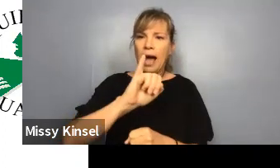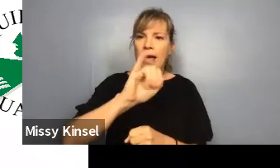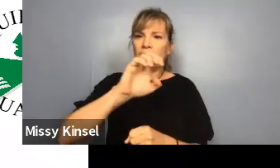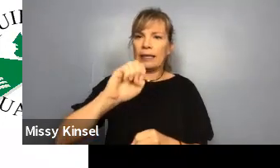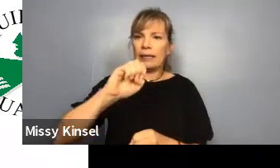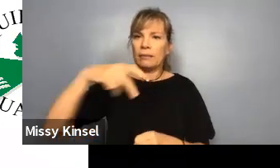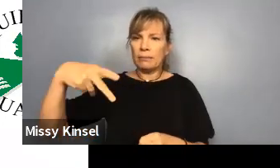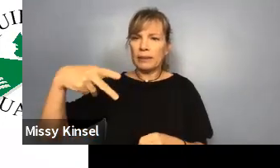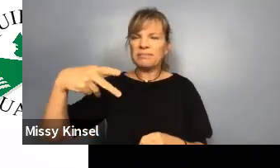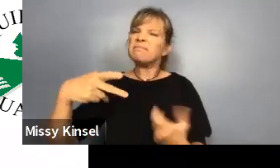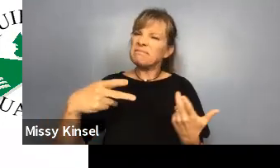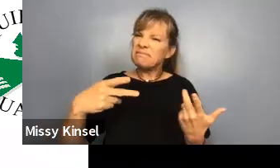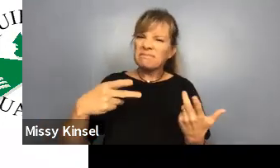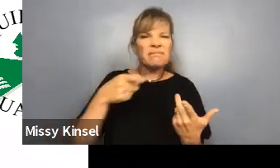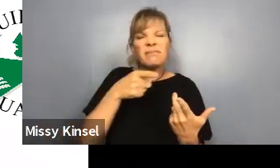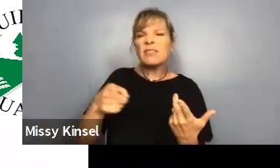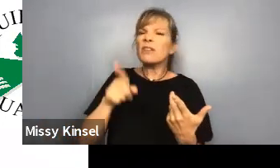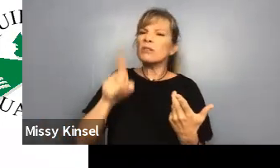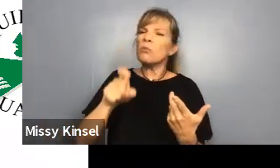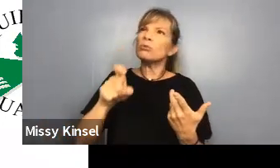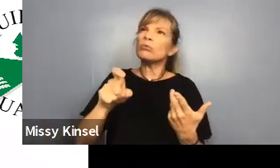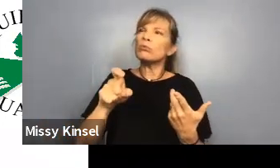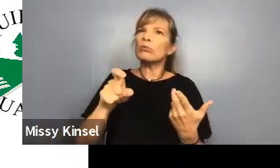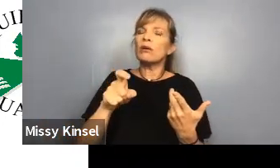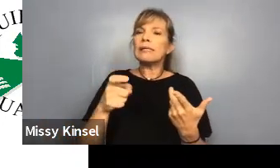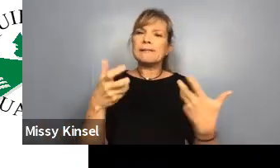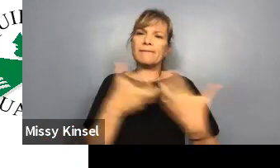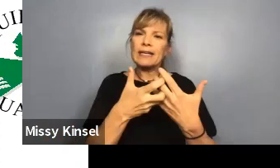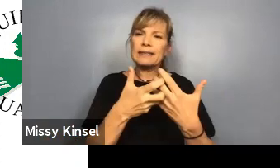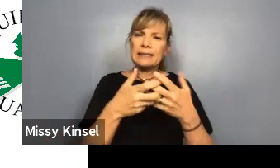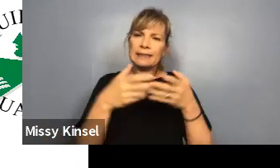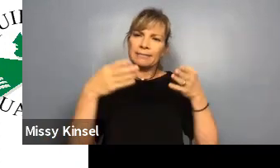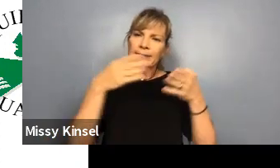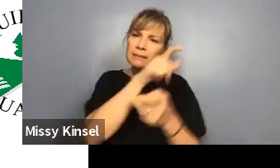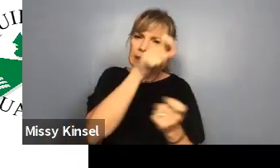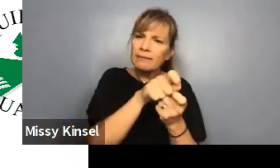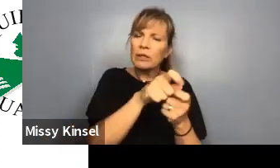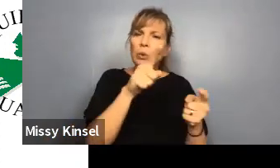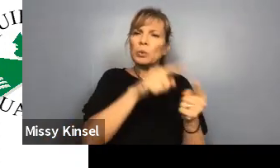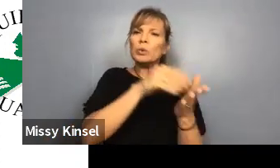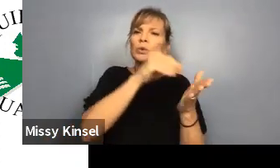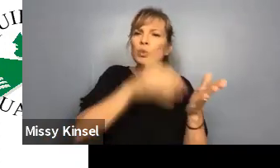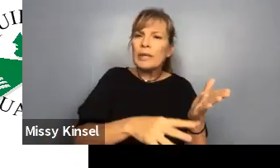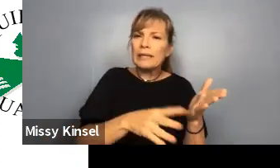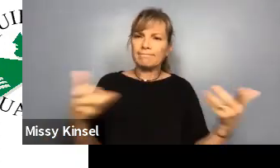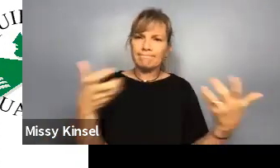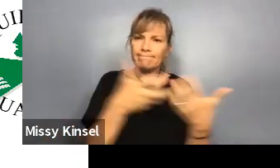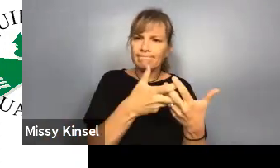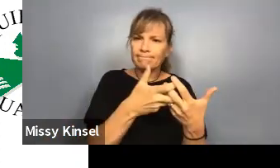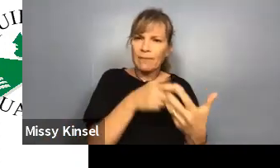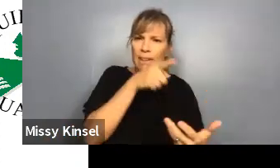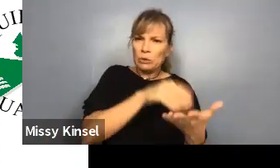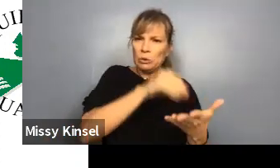sounds, IEPs are supposed to be catered specifically, individually to a student.